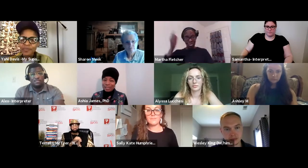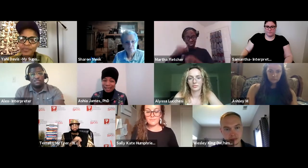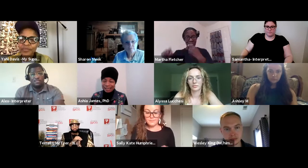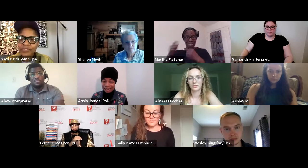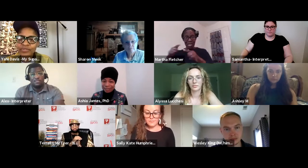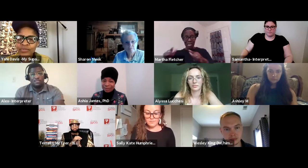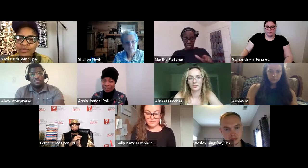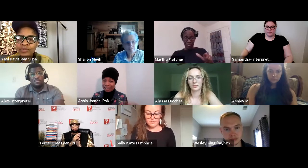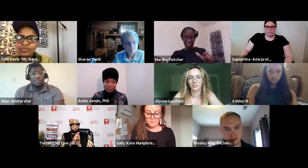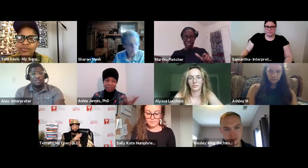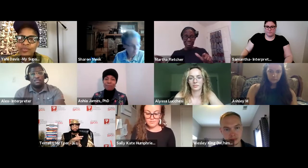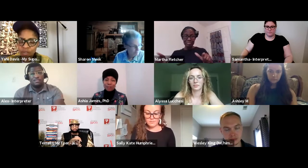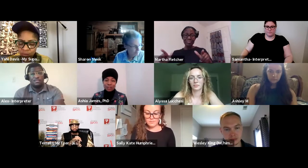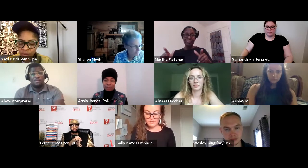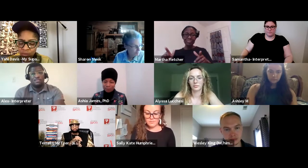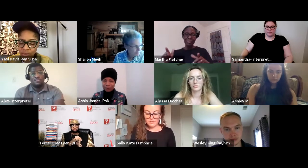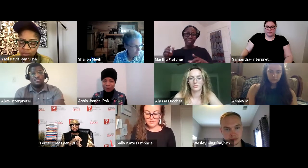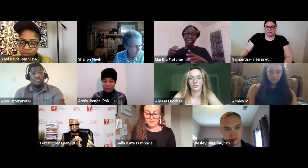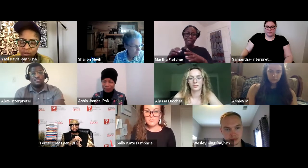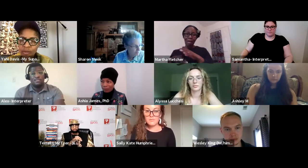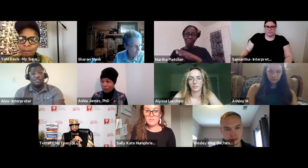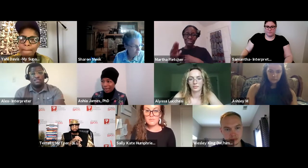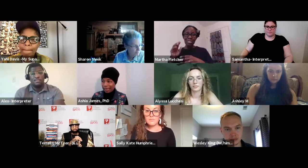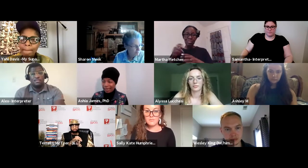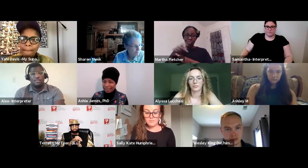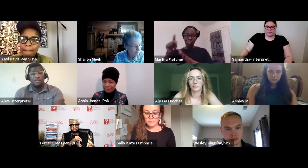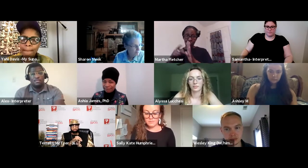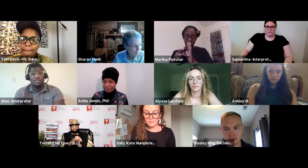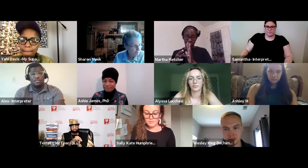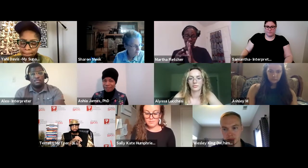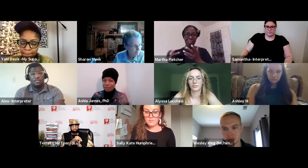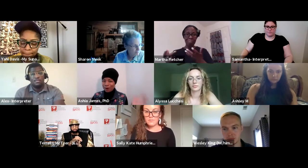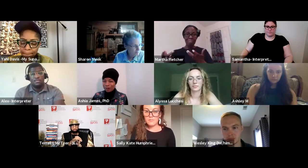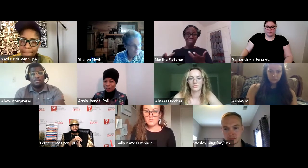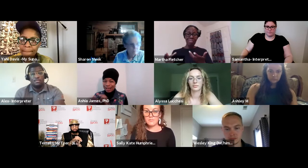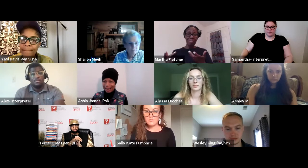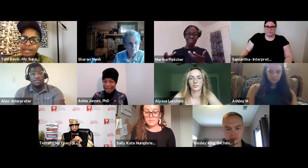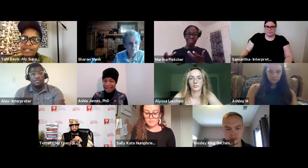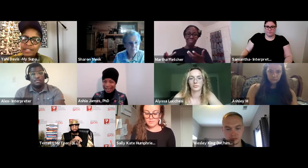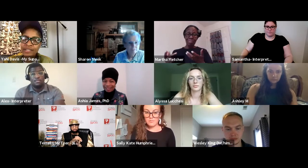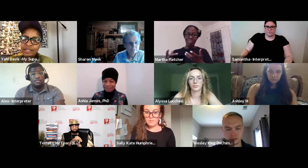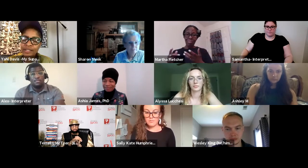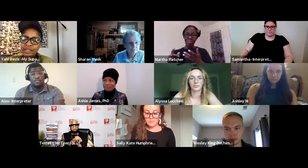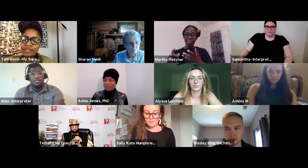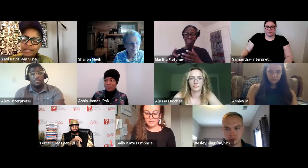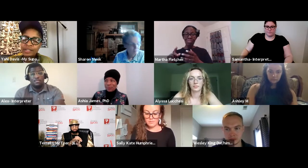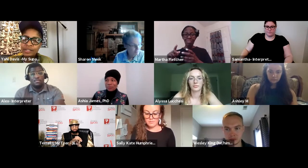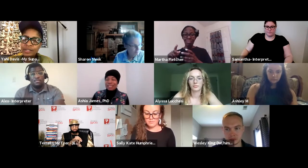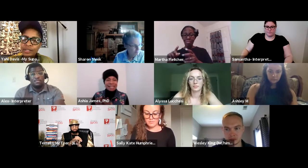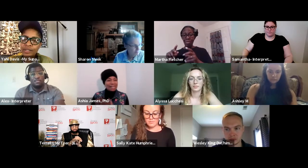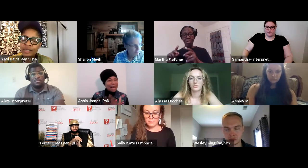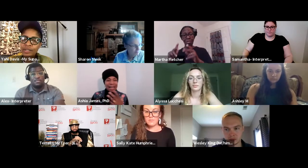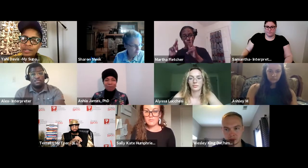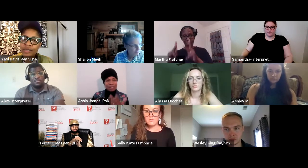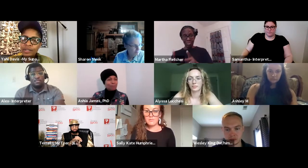learn sign language, I was in an immersion program. And the partner that I had,